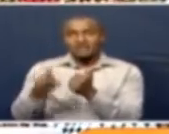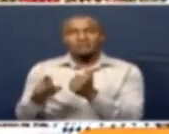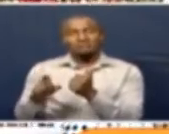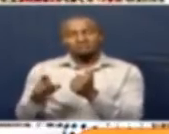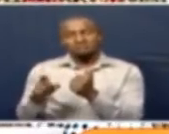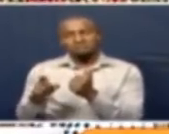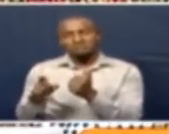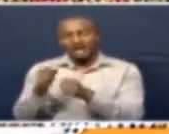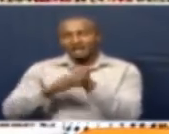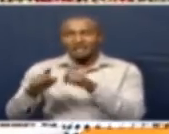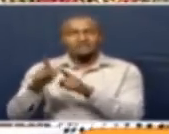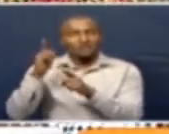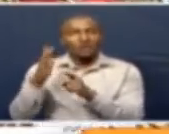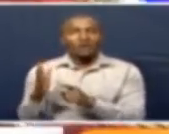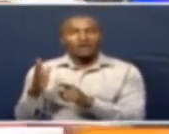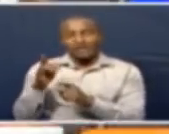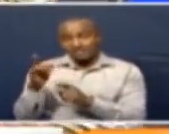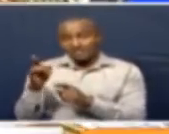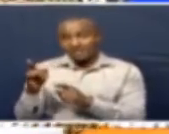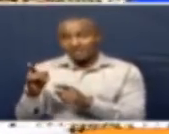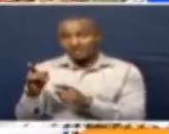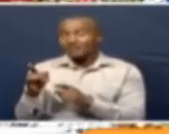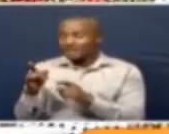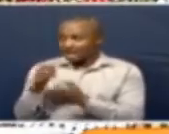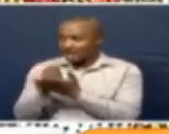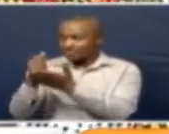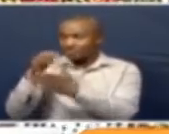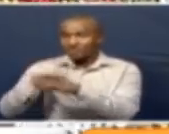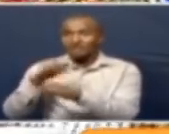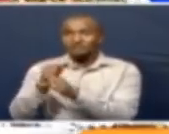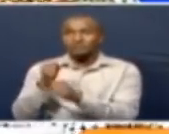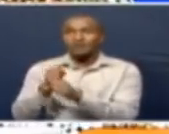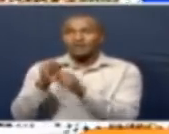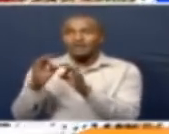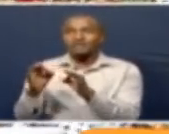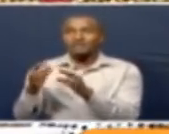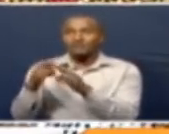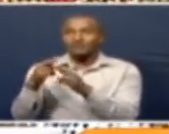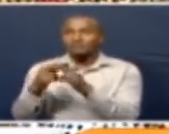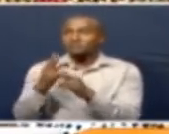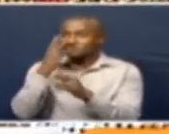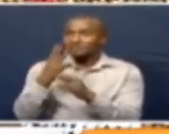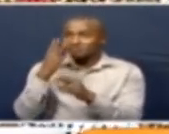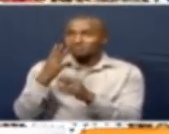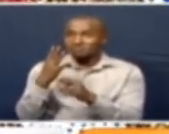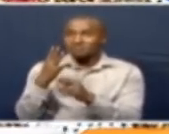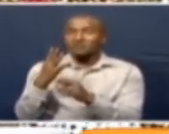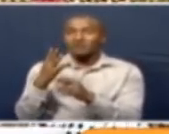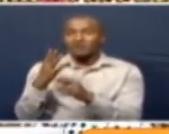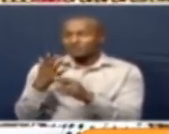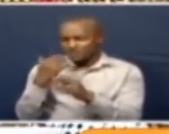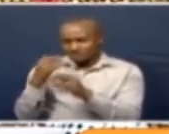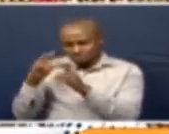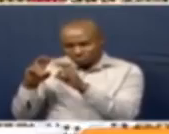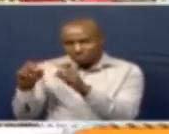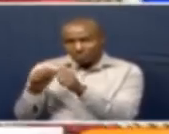of the day, because they're the ones who actually are getting you the job. So if you name and shame them, if you do your homework right and